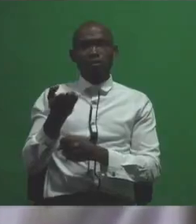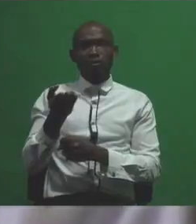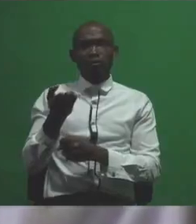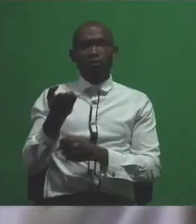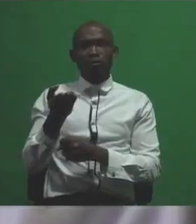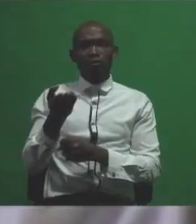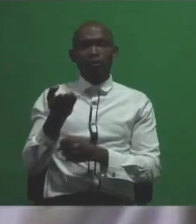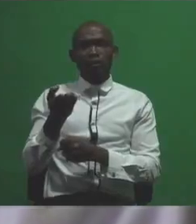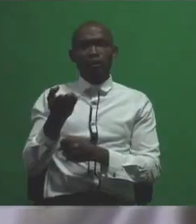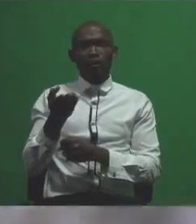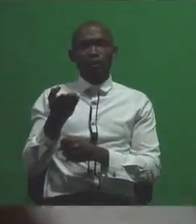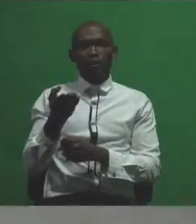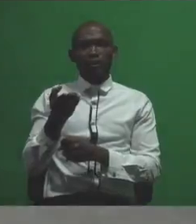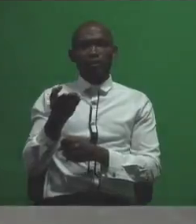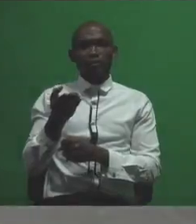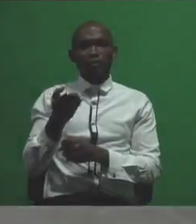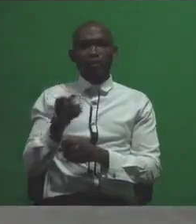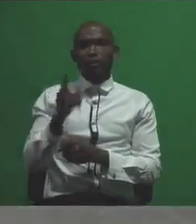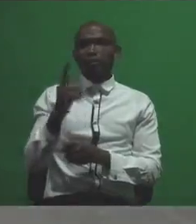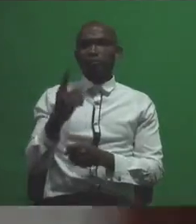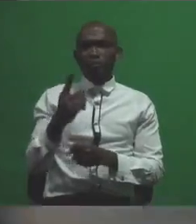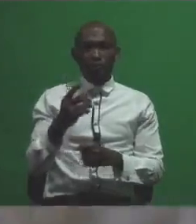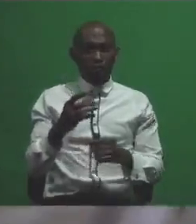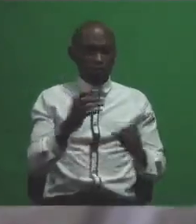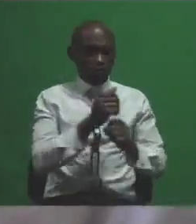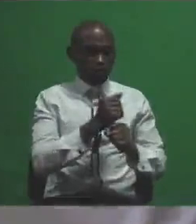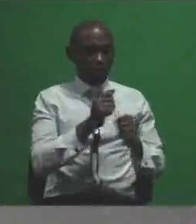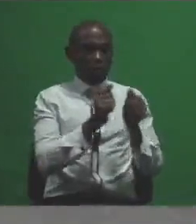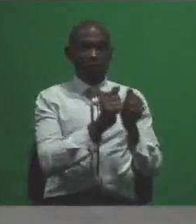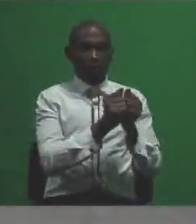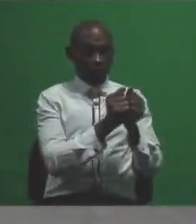someone look like holding something.